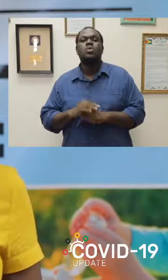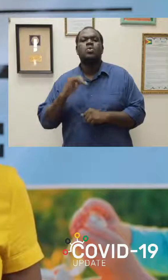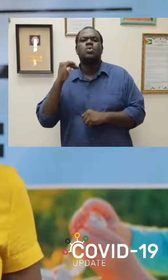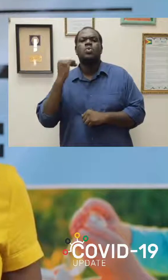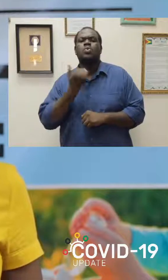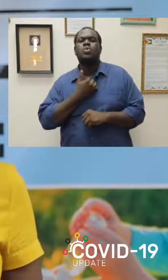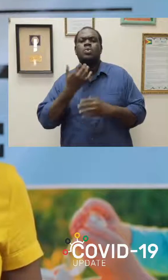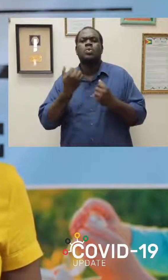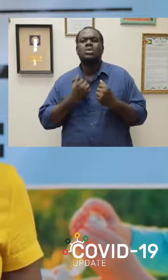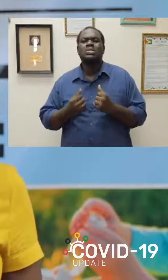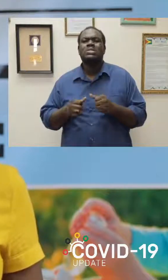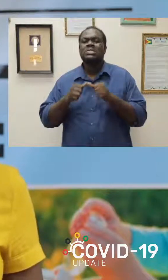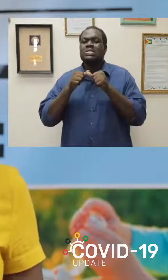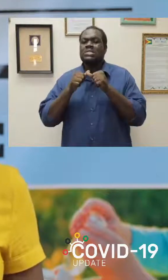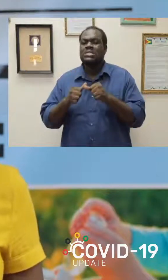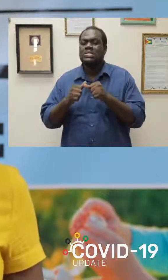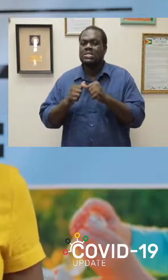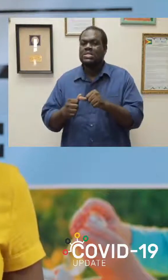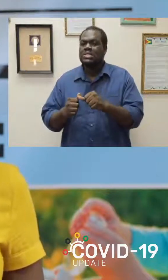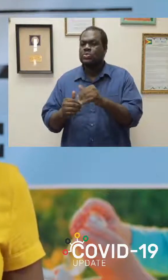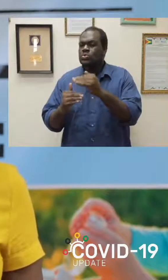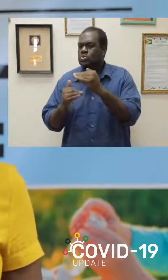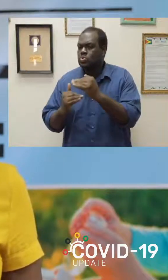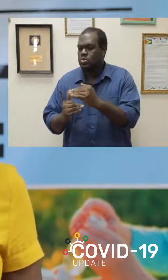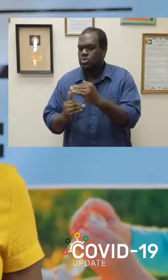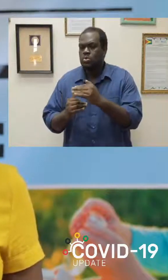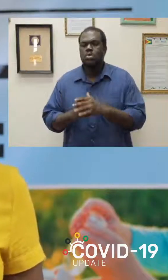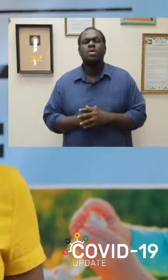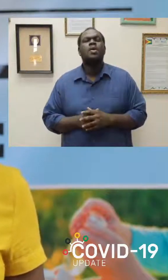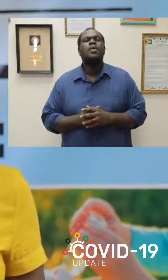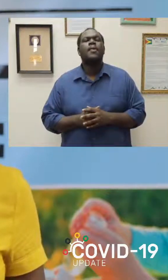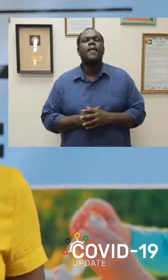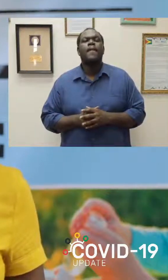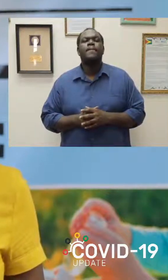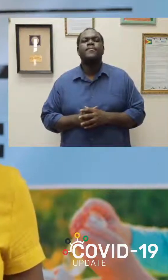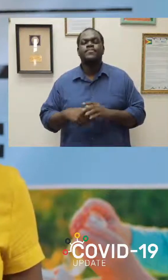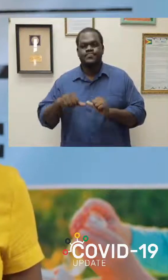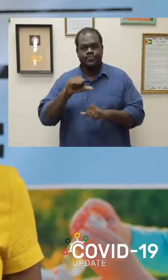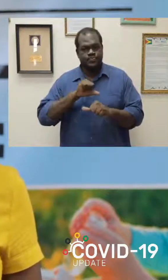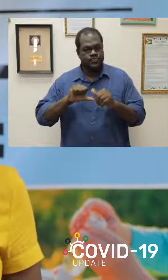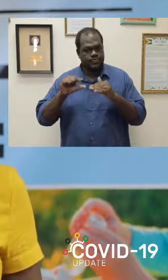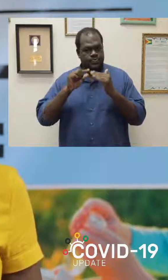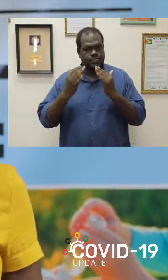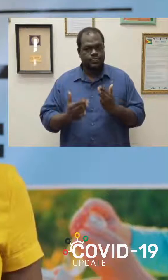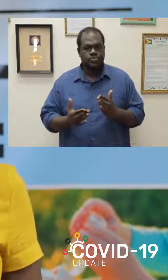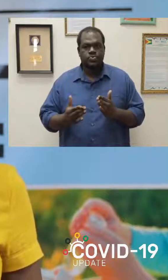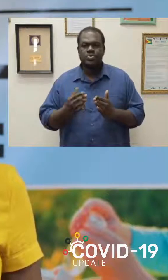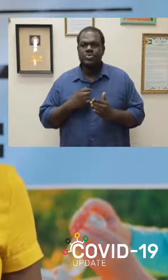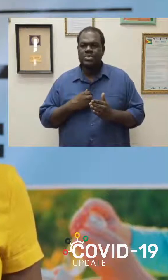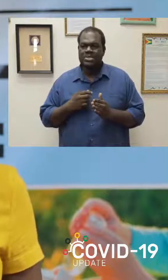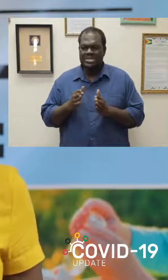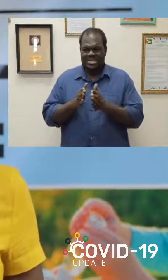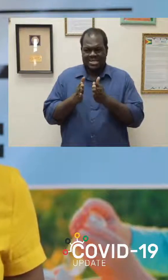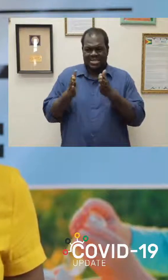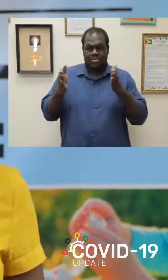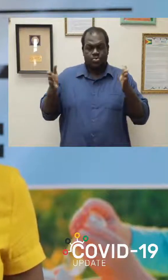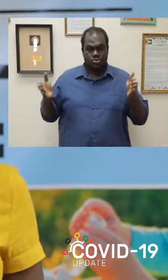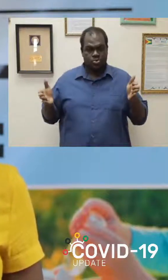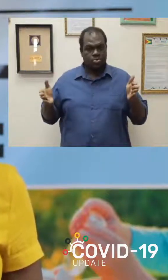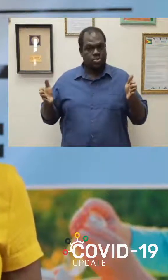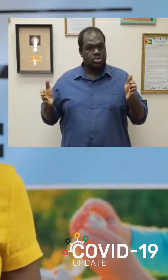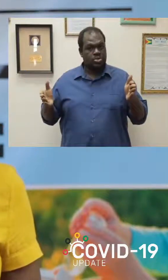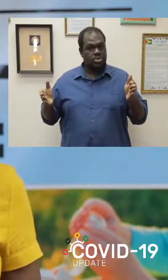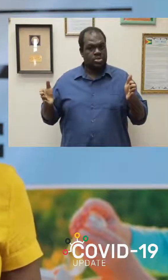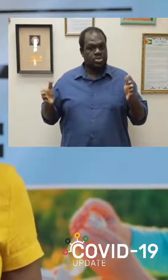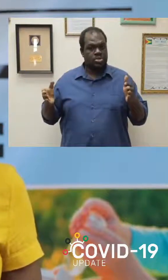way. Fellow Guyanese, we wish to reiterate that isolation and quarantine facilities